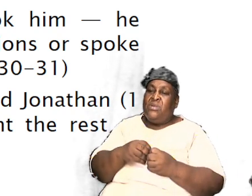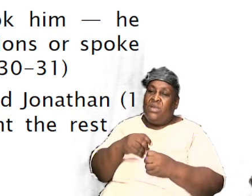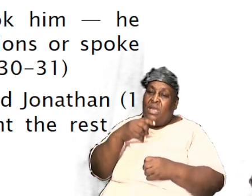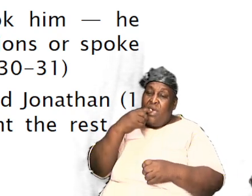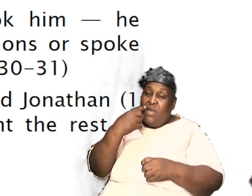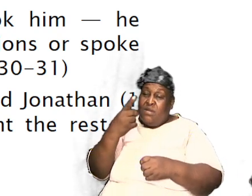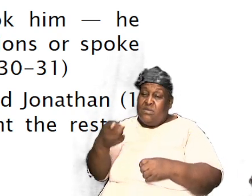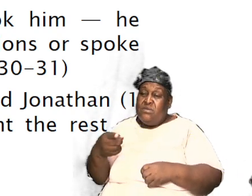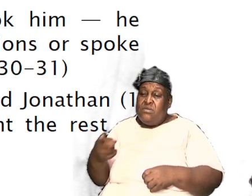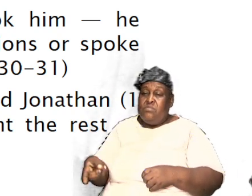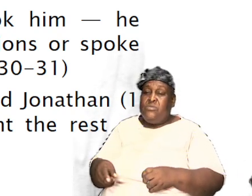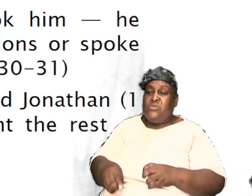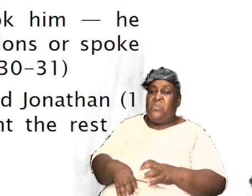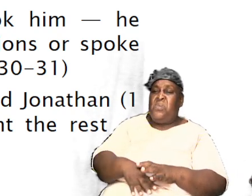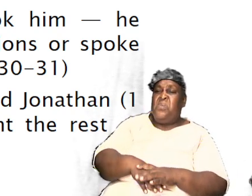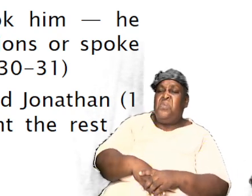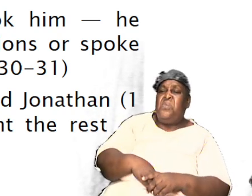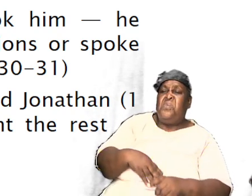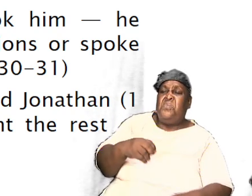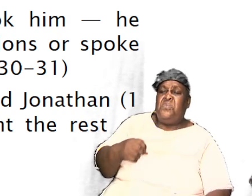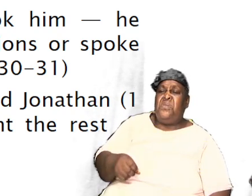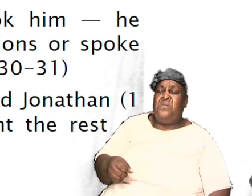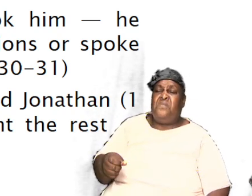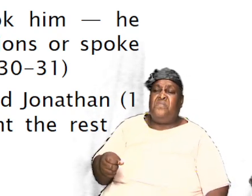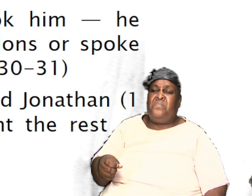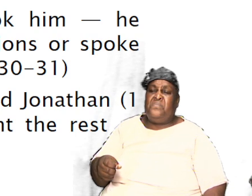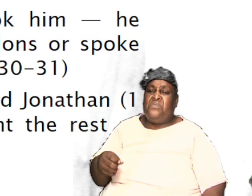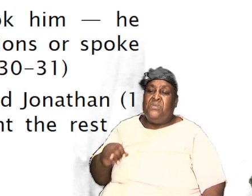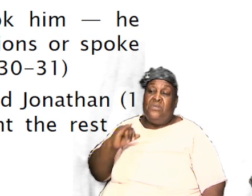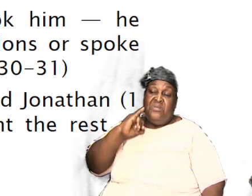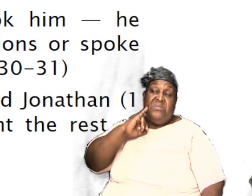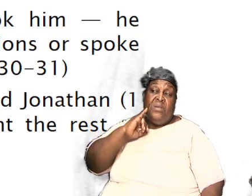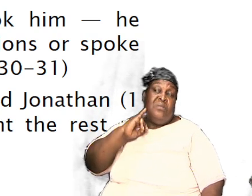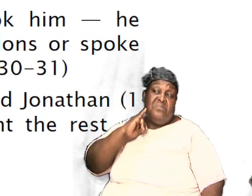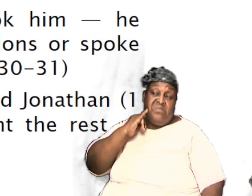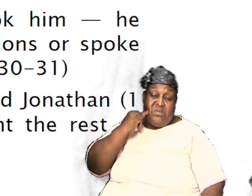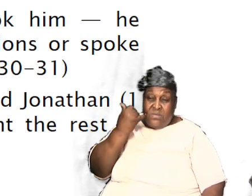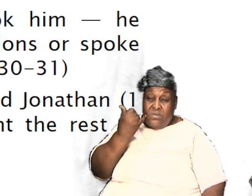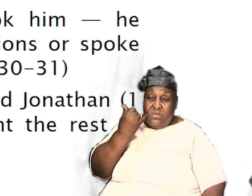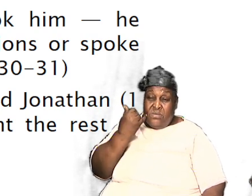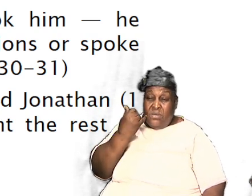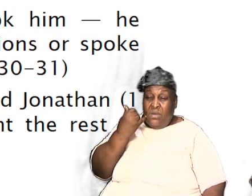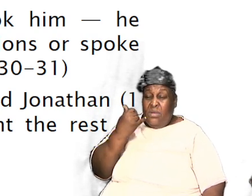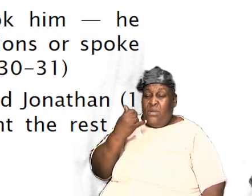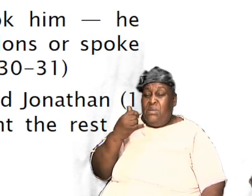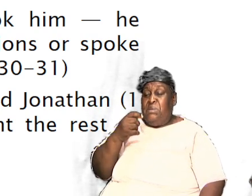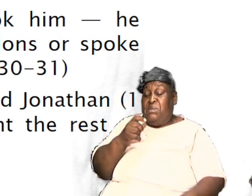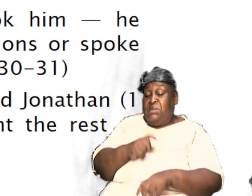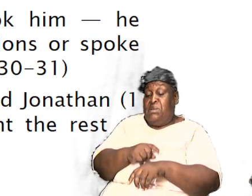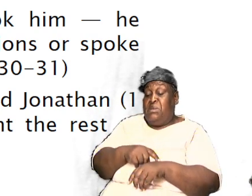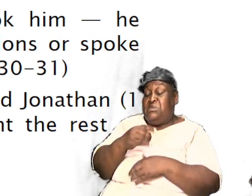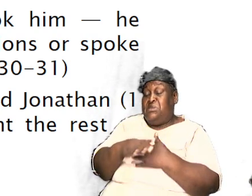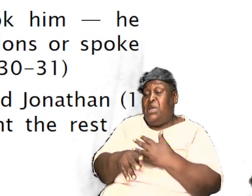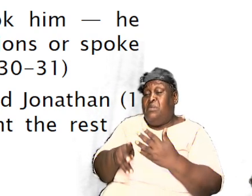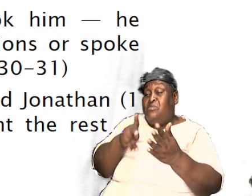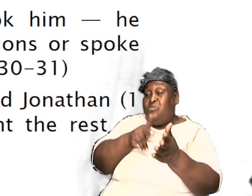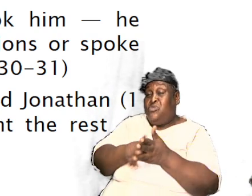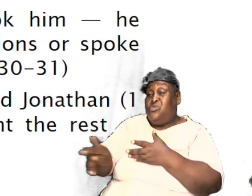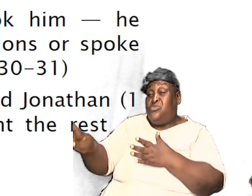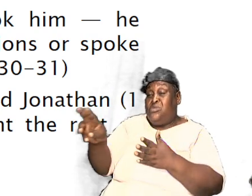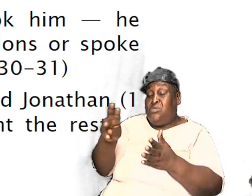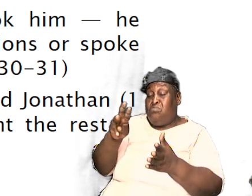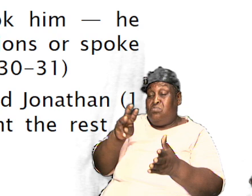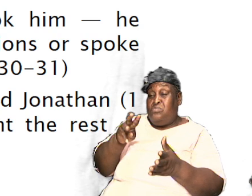overturned, right? Then the next time he tried to know that David and because the next time he tried to know